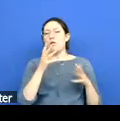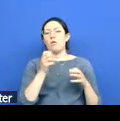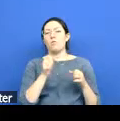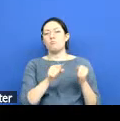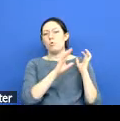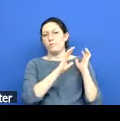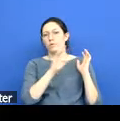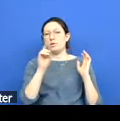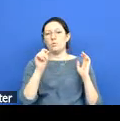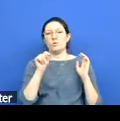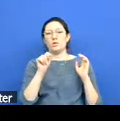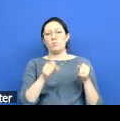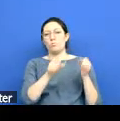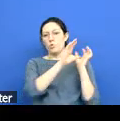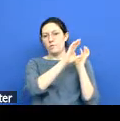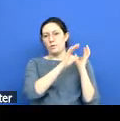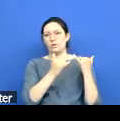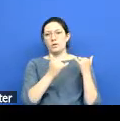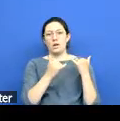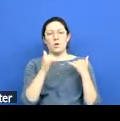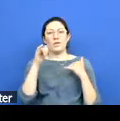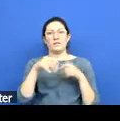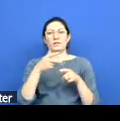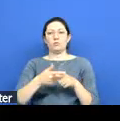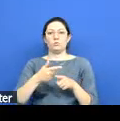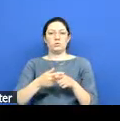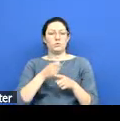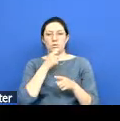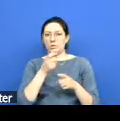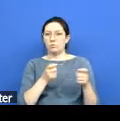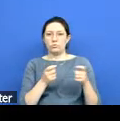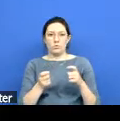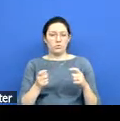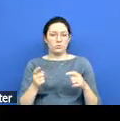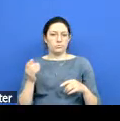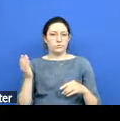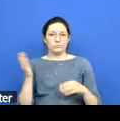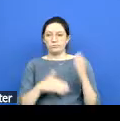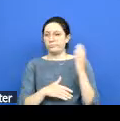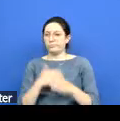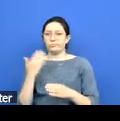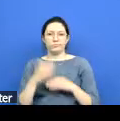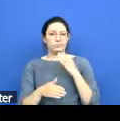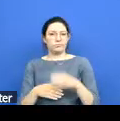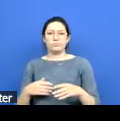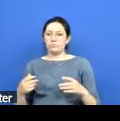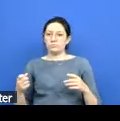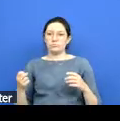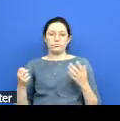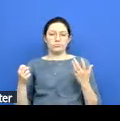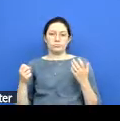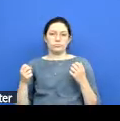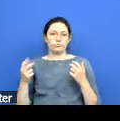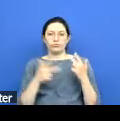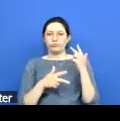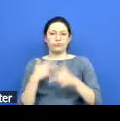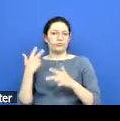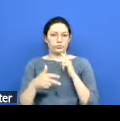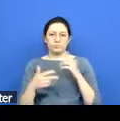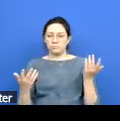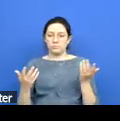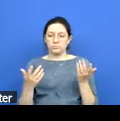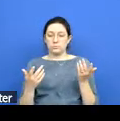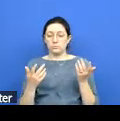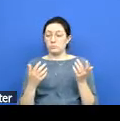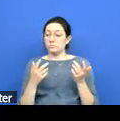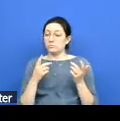New York State DOT. So this is an uncontrolled intersection now. But you know, certainly making a right